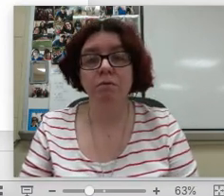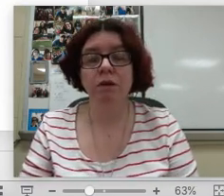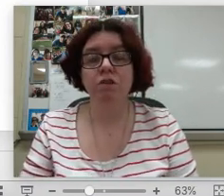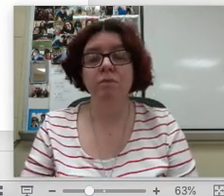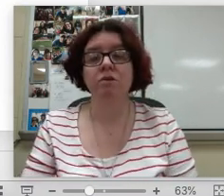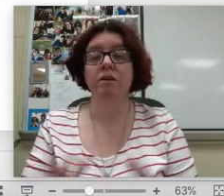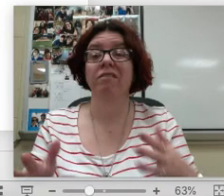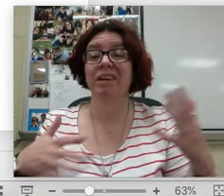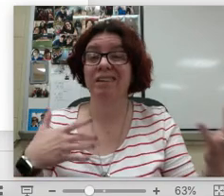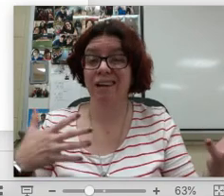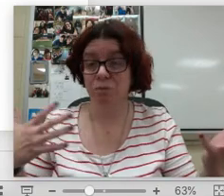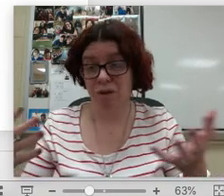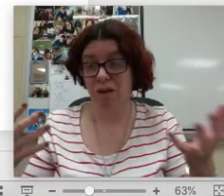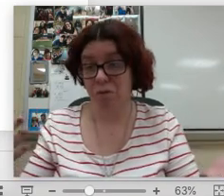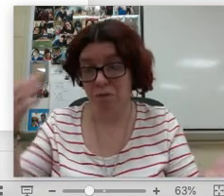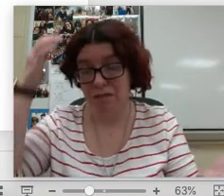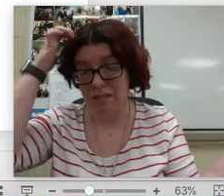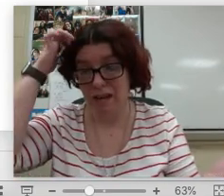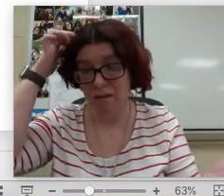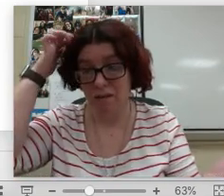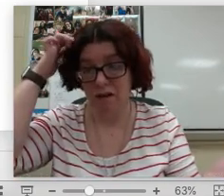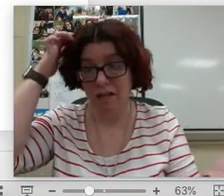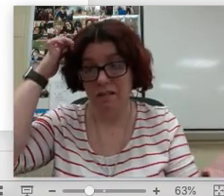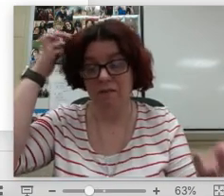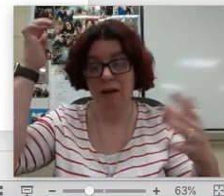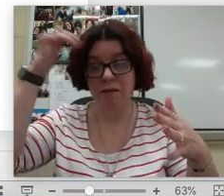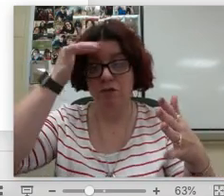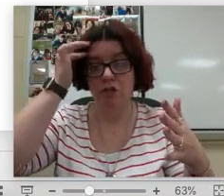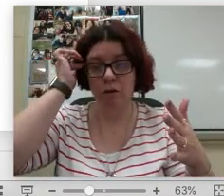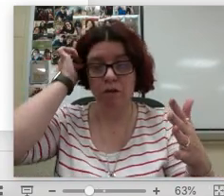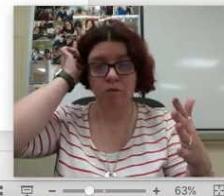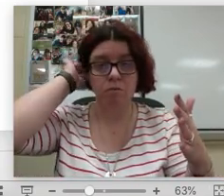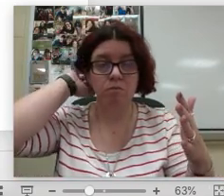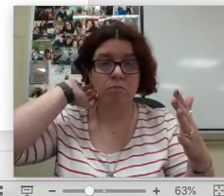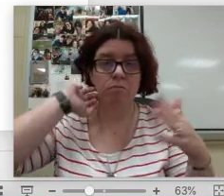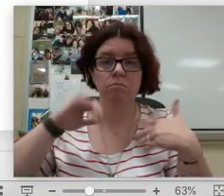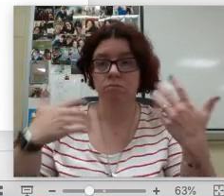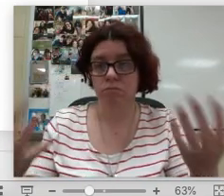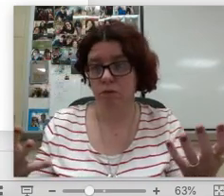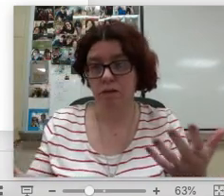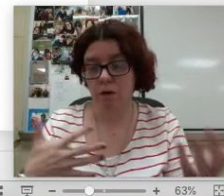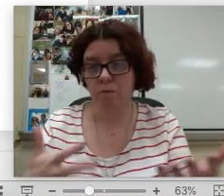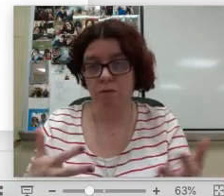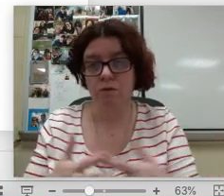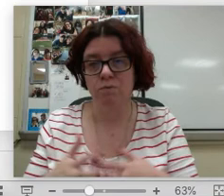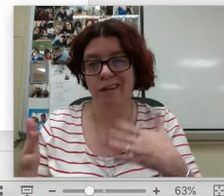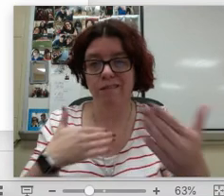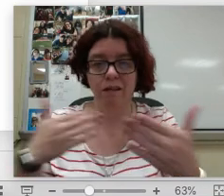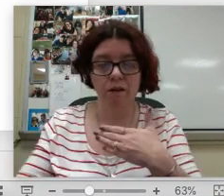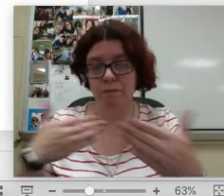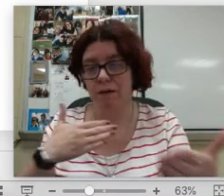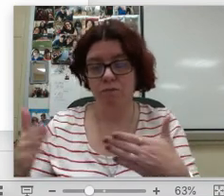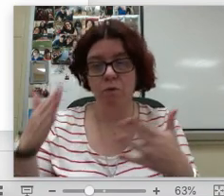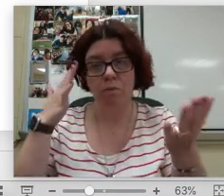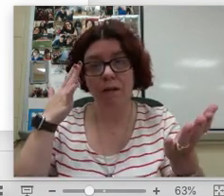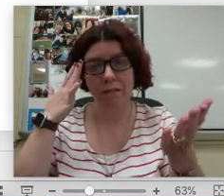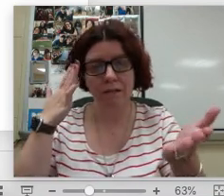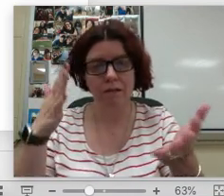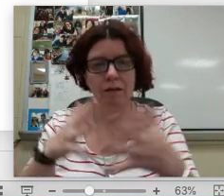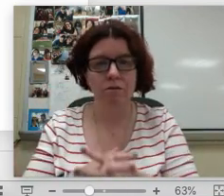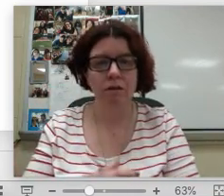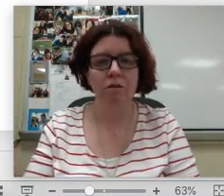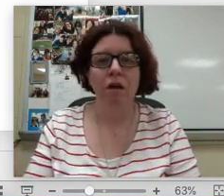blue and red striped shirt? Now, in class, we're going to go through these together and stuff. I'm just showing you, to help through this. We can't interact back and forth, but